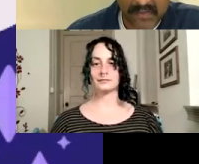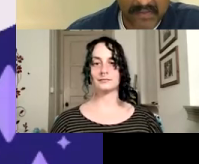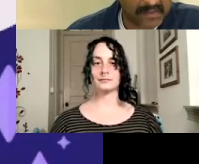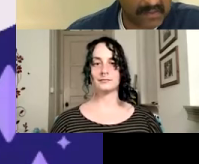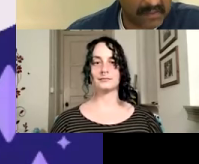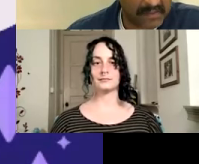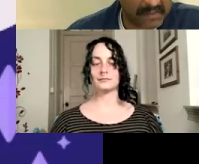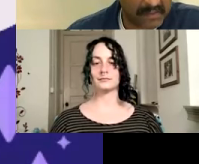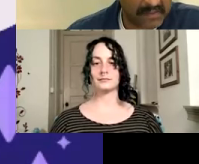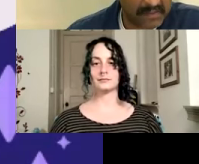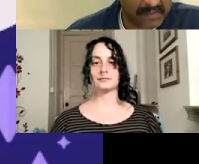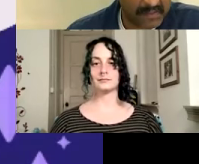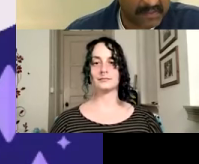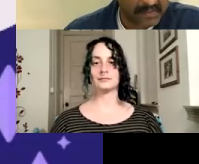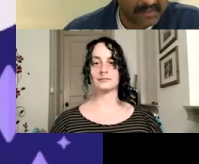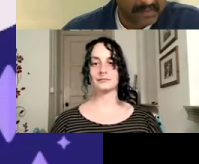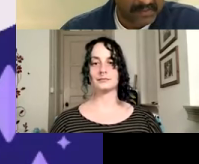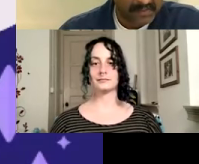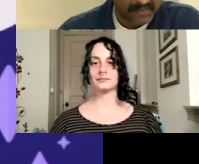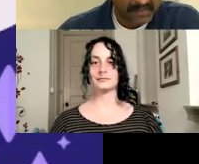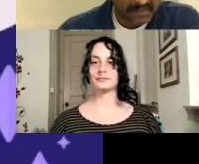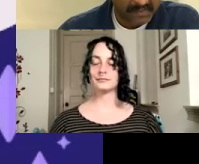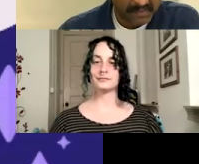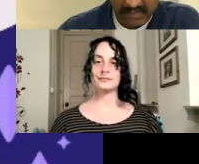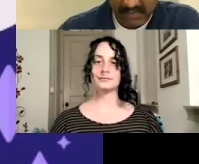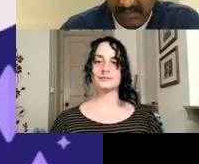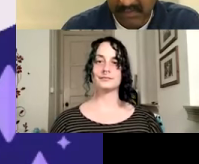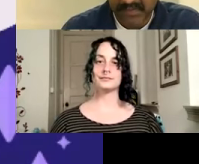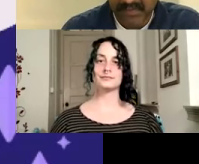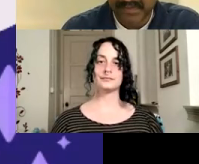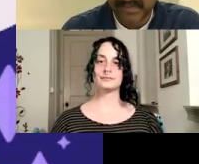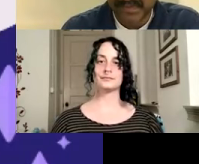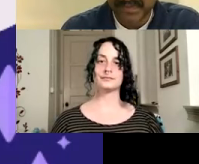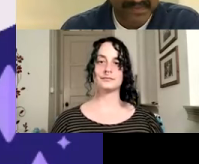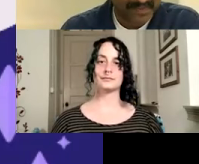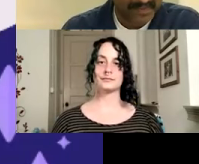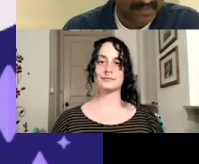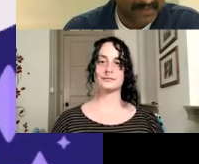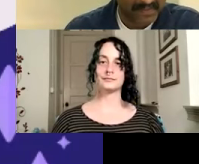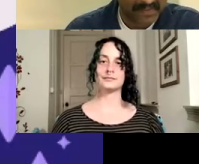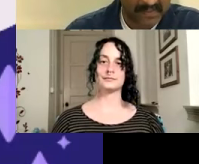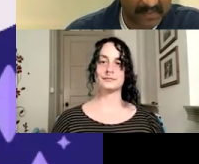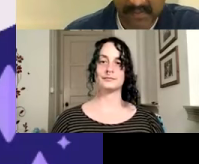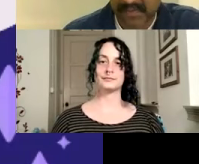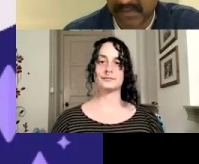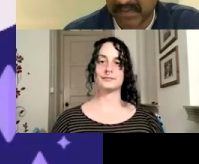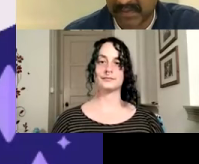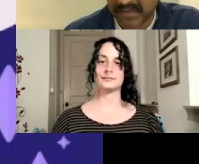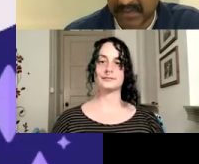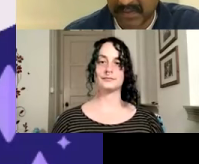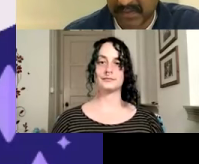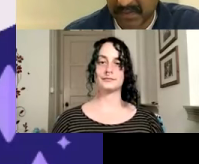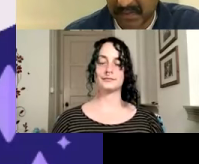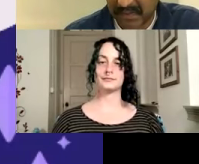at skypeascientist.com. We hope to see you next month. Thank you again to everyone who participated and organized this